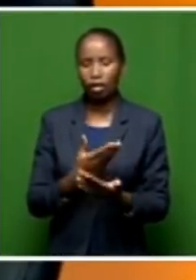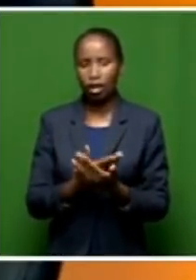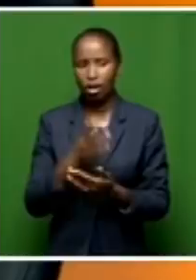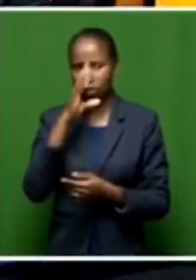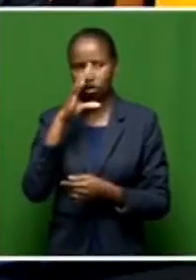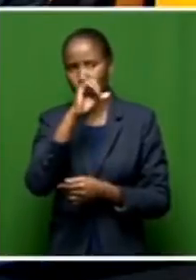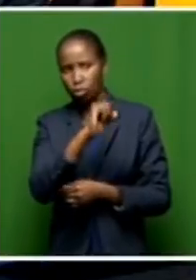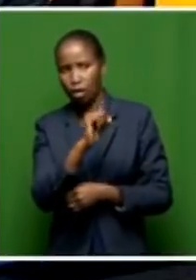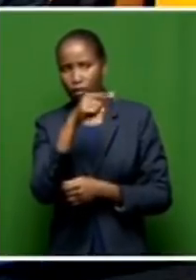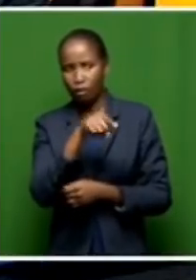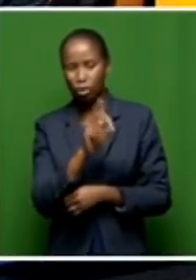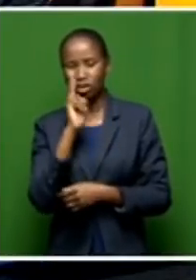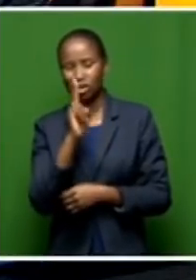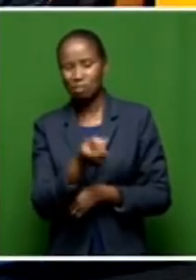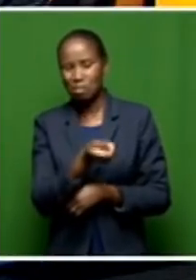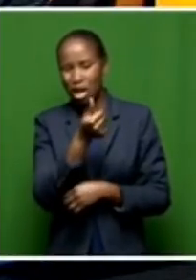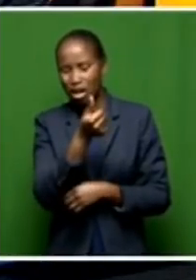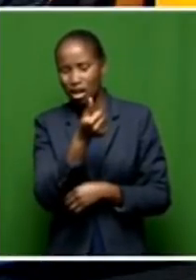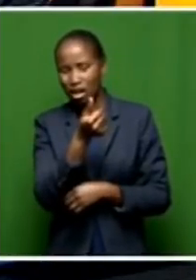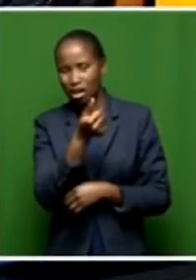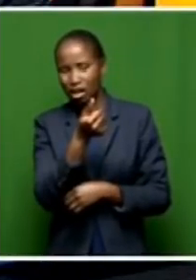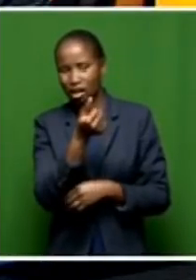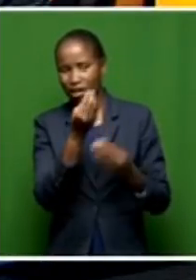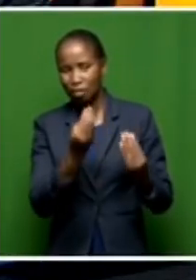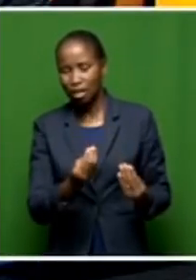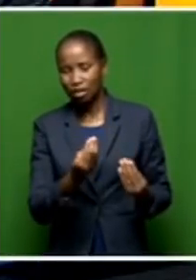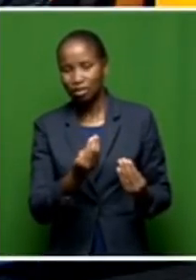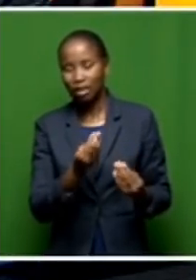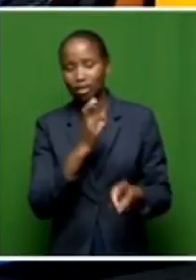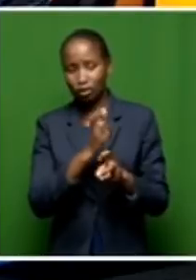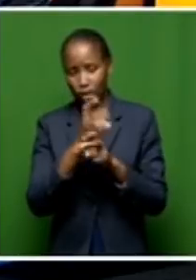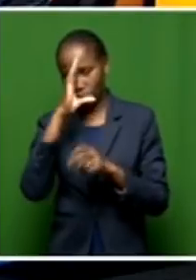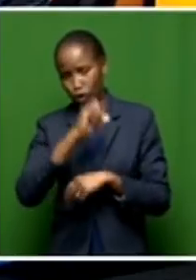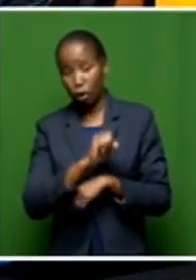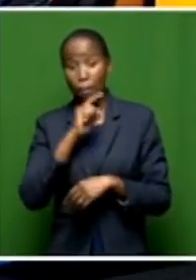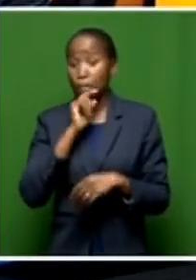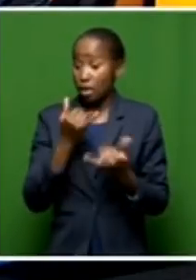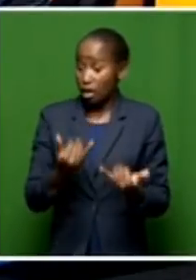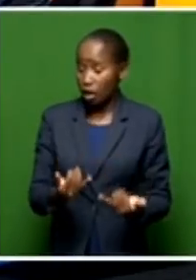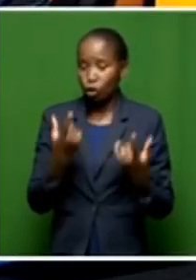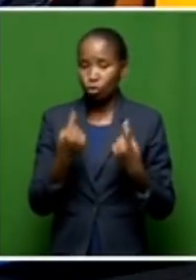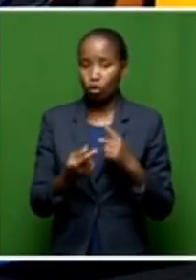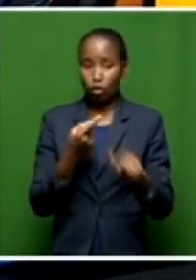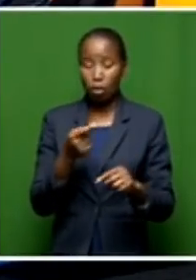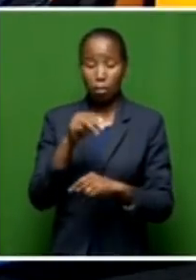level, so I'm not going to do this at a metro level and things like that. Yes. So at